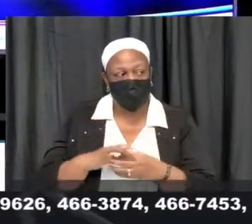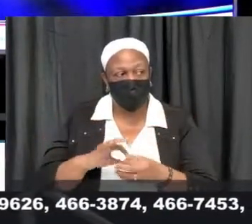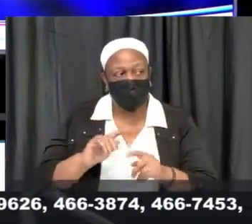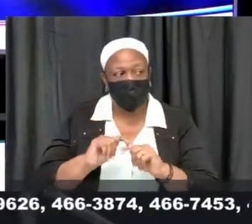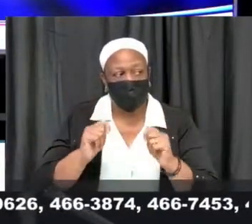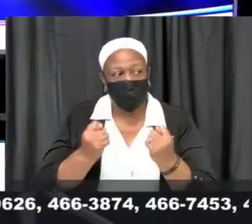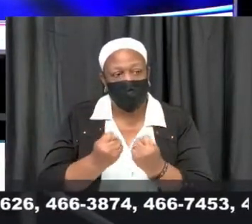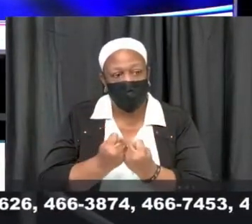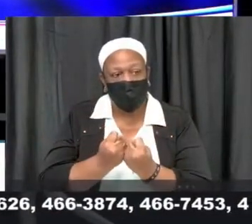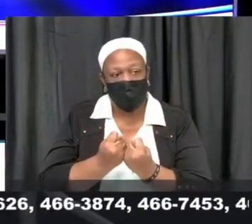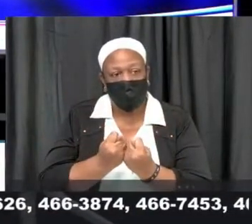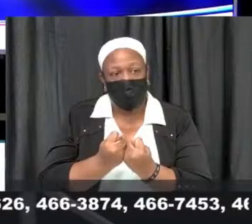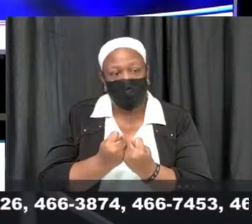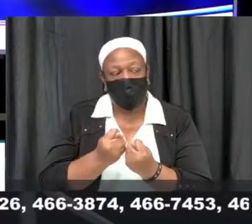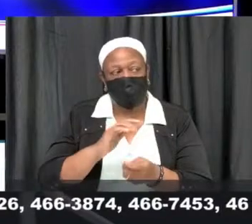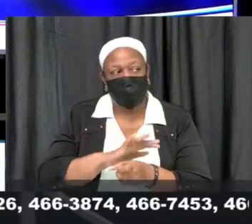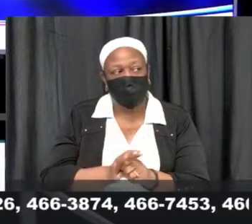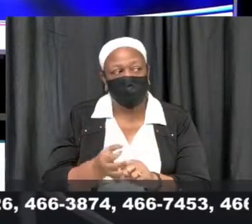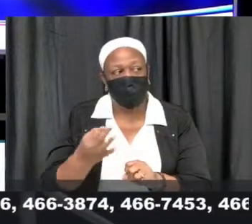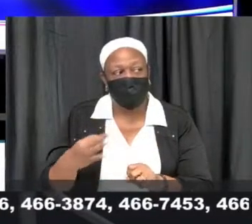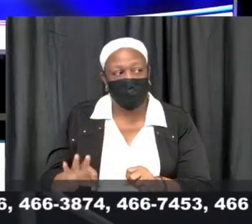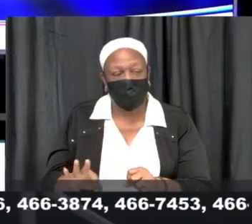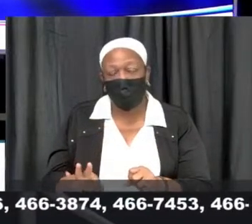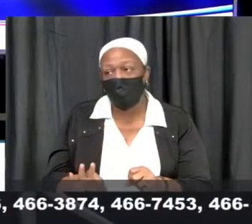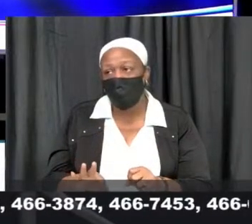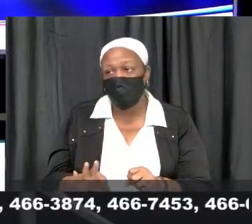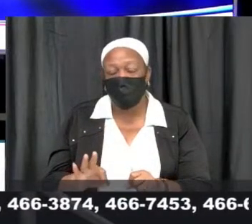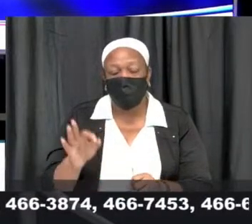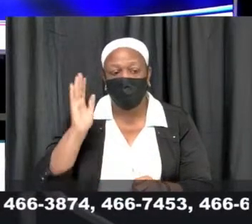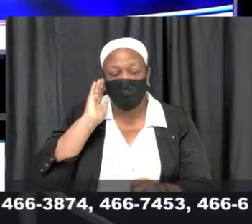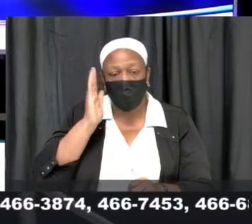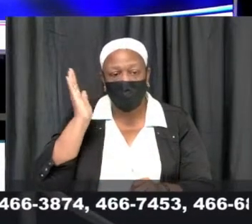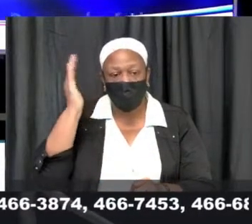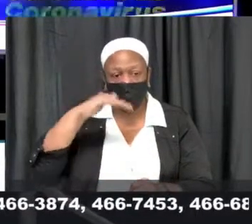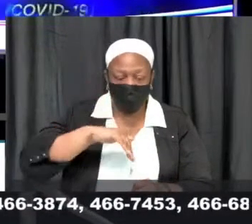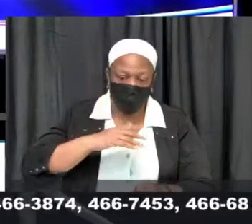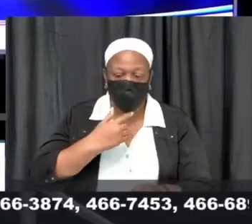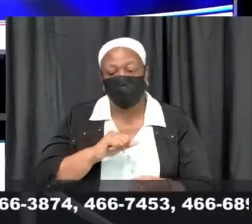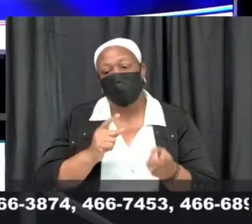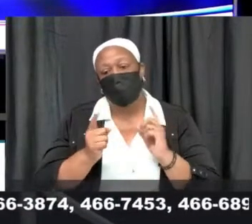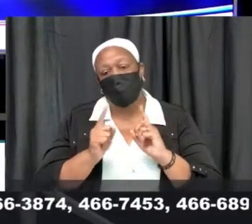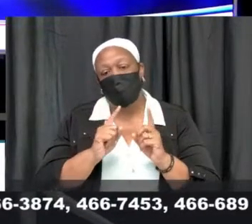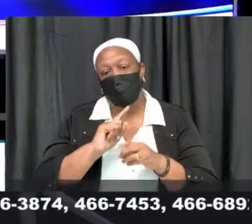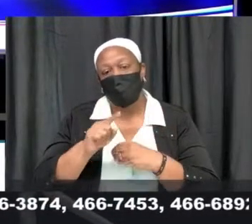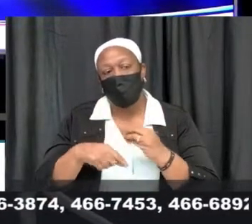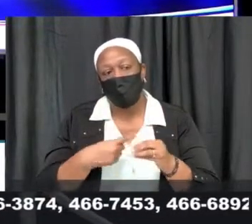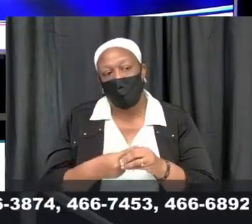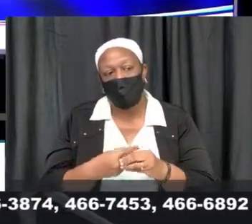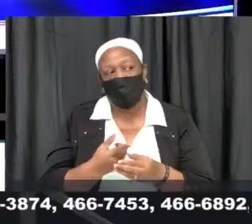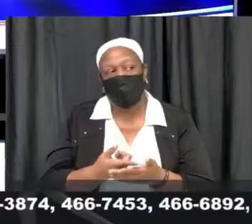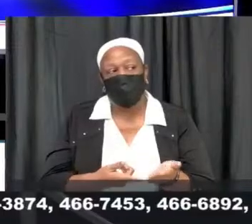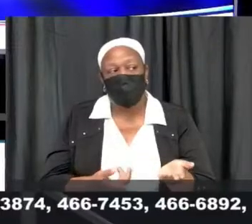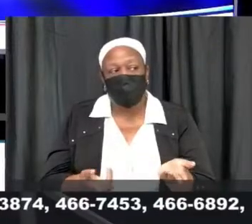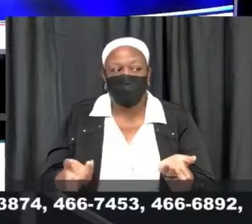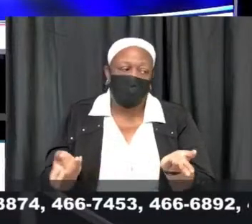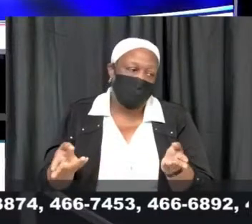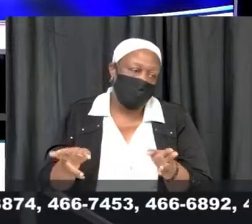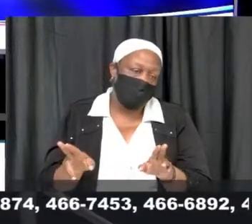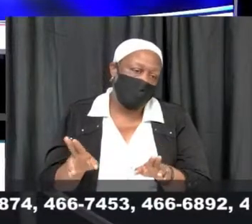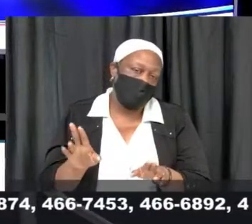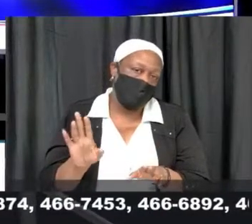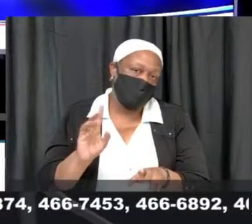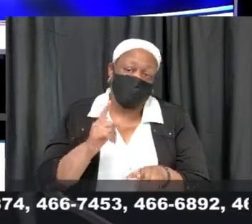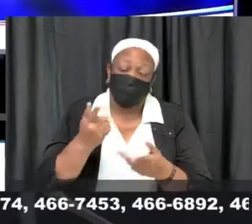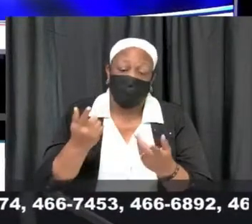National COVID-19 Task Force and National Disaster Coordinator, Mr. Abdias Samuel, to